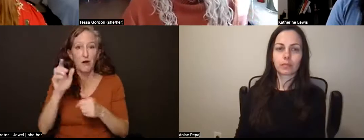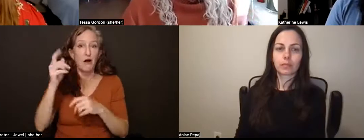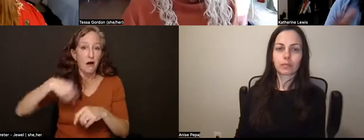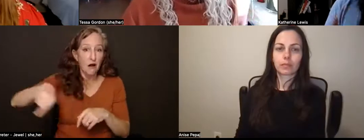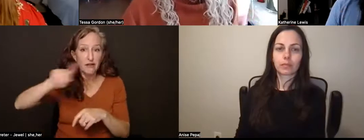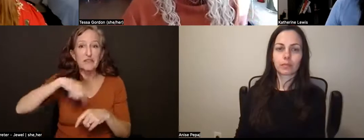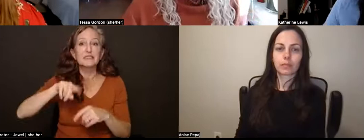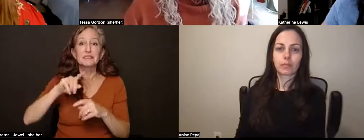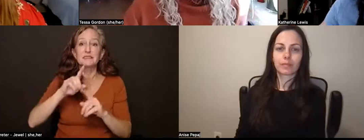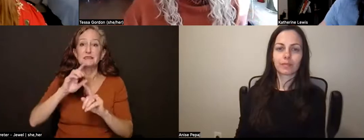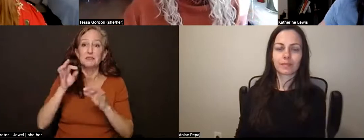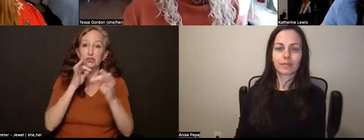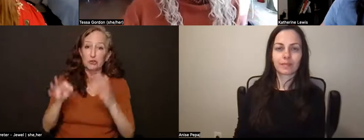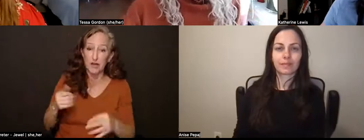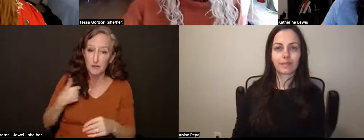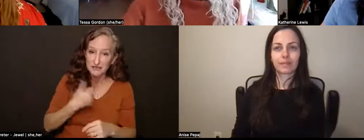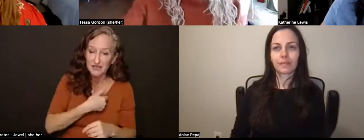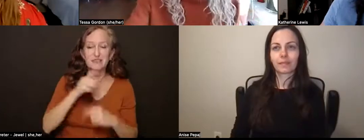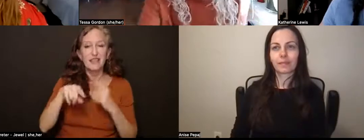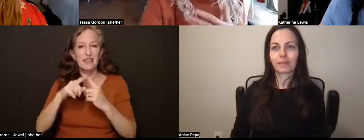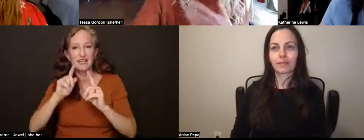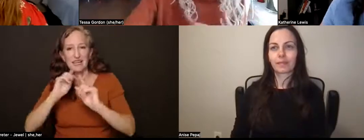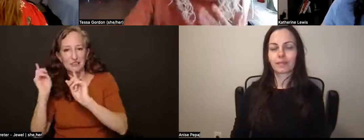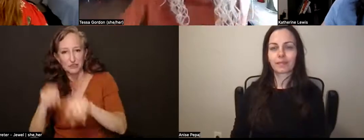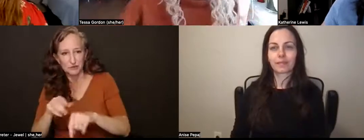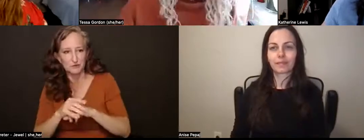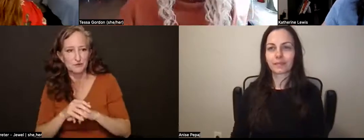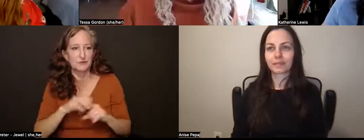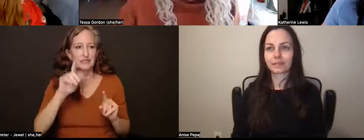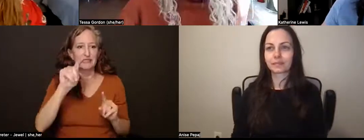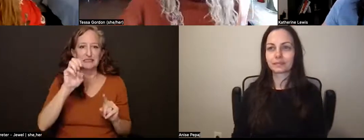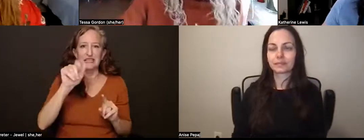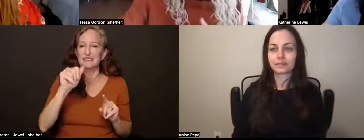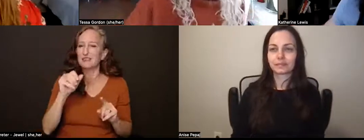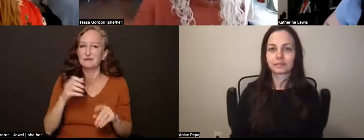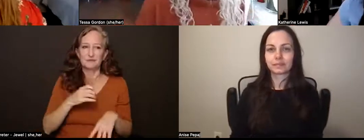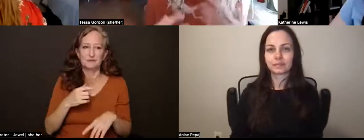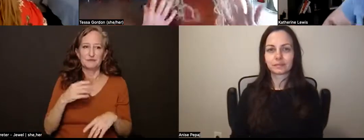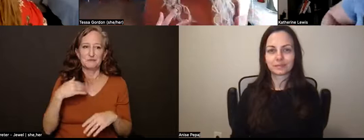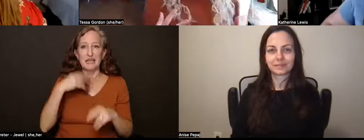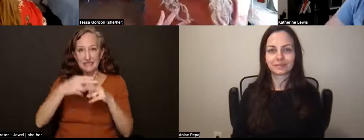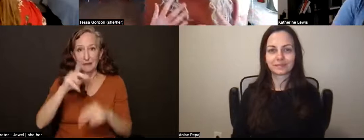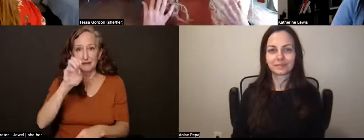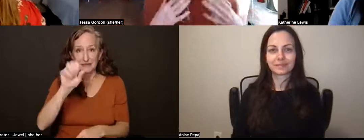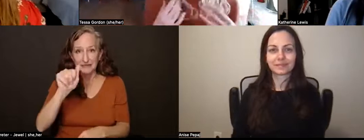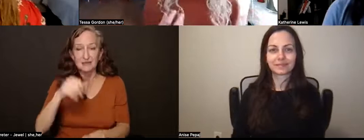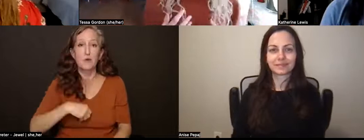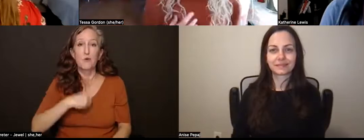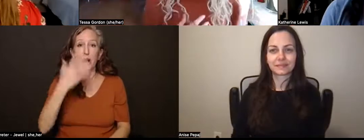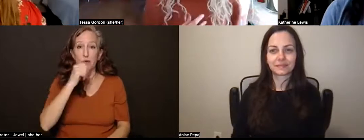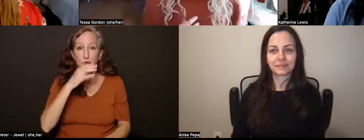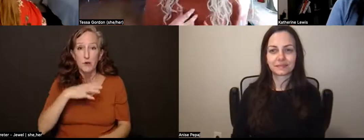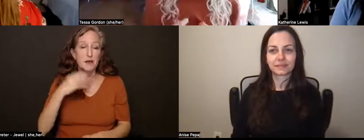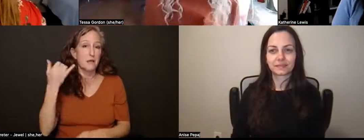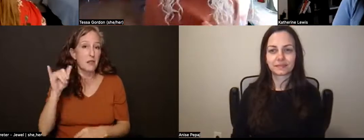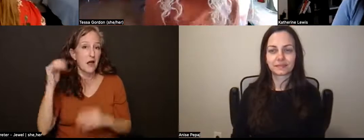helpful. But yeah. Sorry, I got faded and on a roll. Tessa, white woman, blonde curly